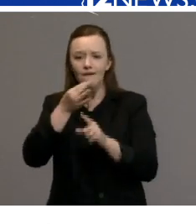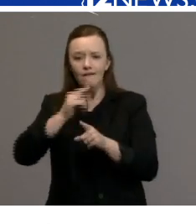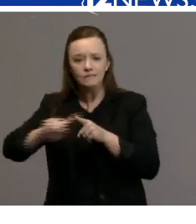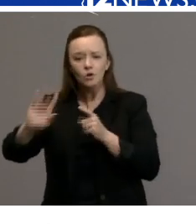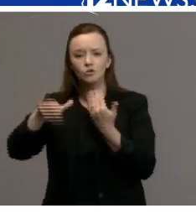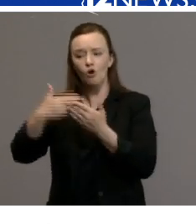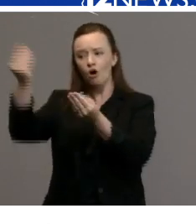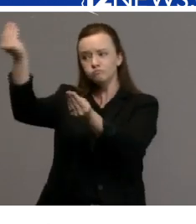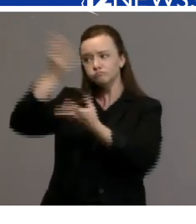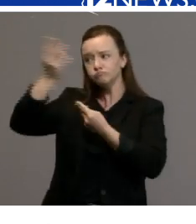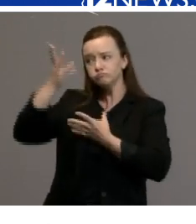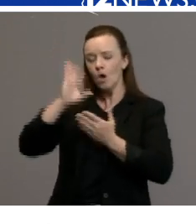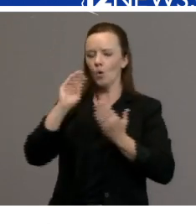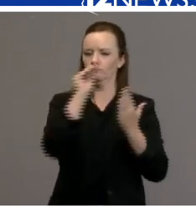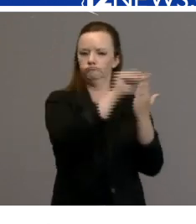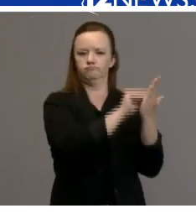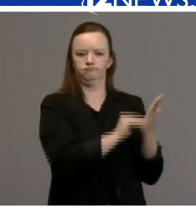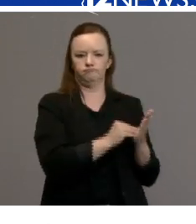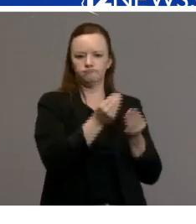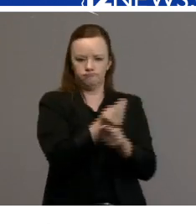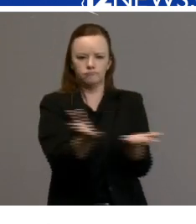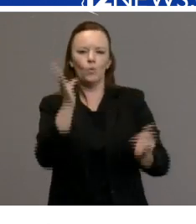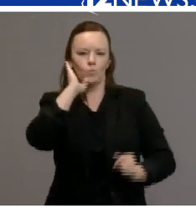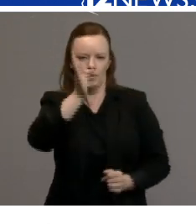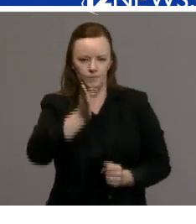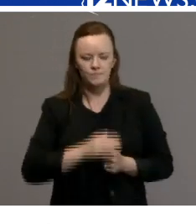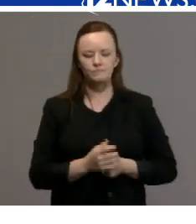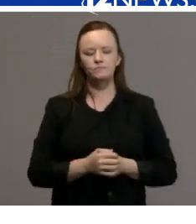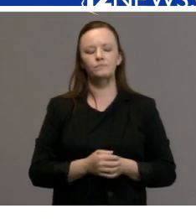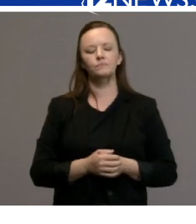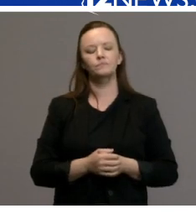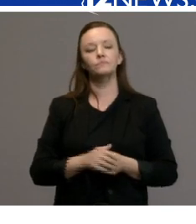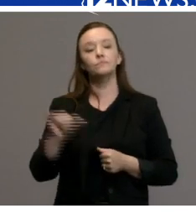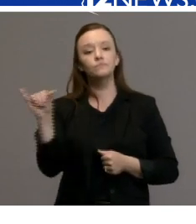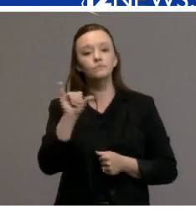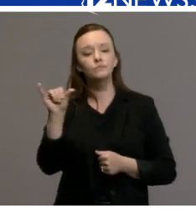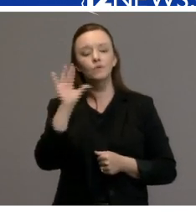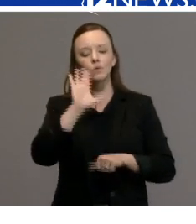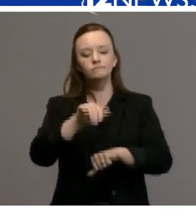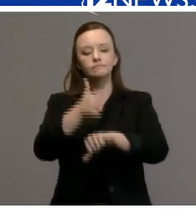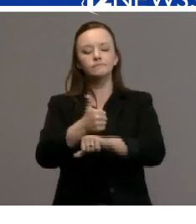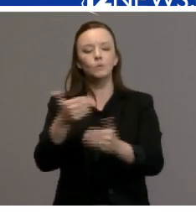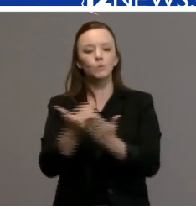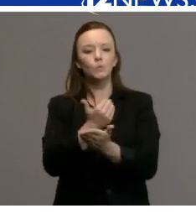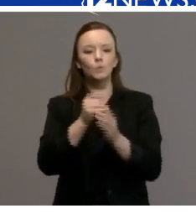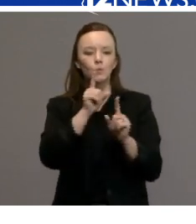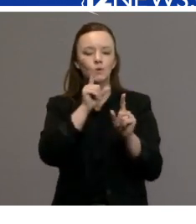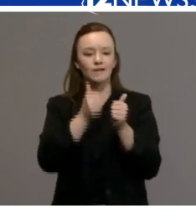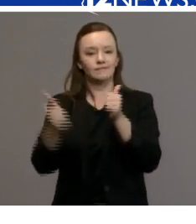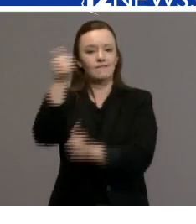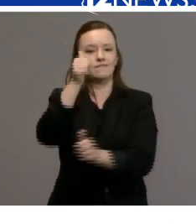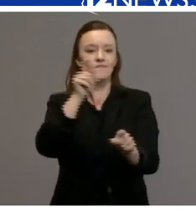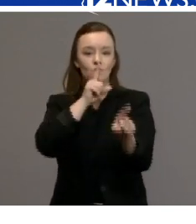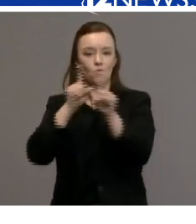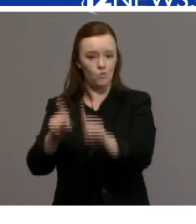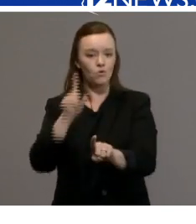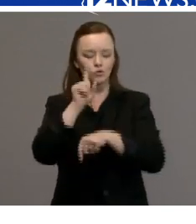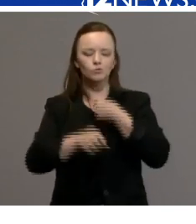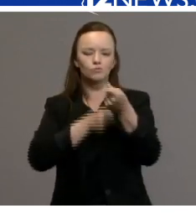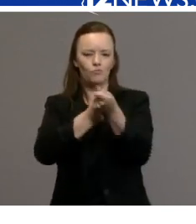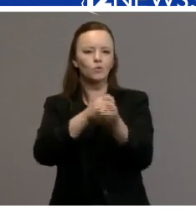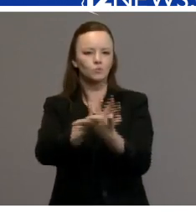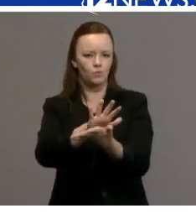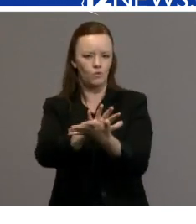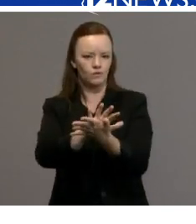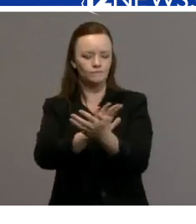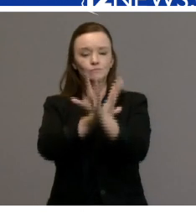In addition, we're going to have an executive order to support our schools. The superintendent's asked for